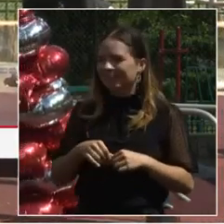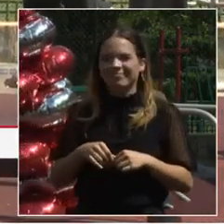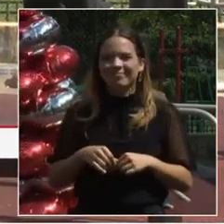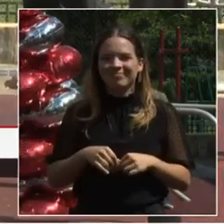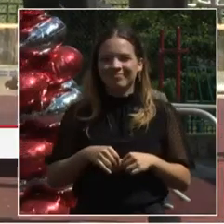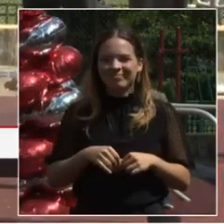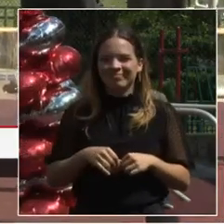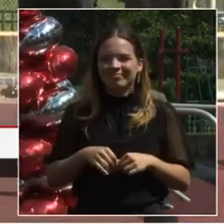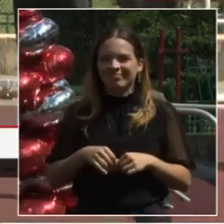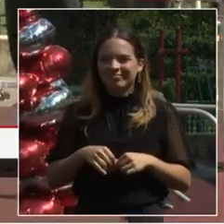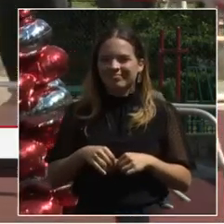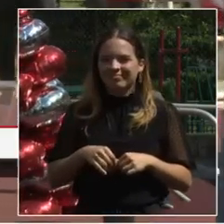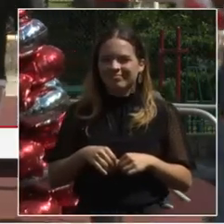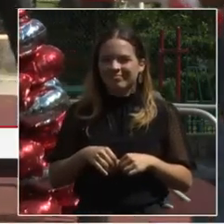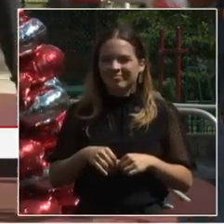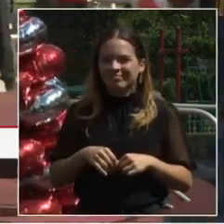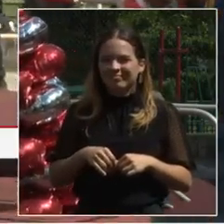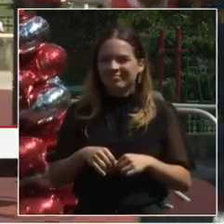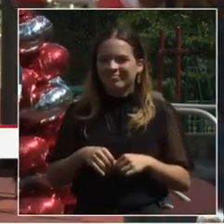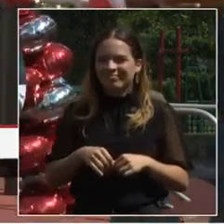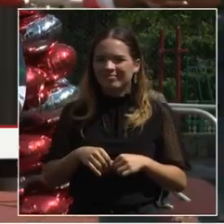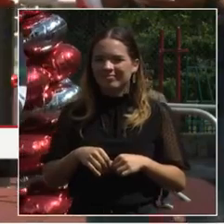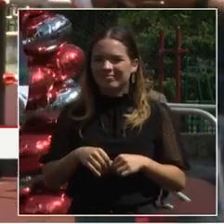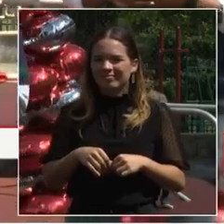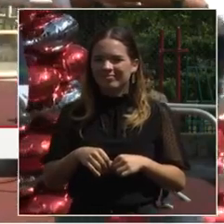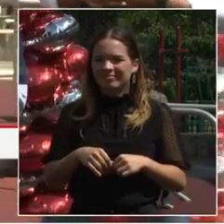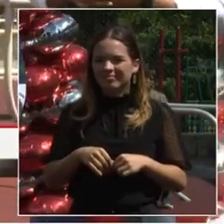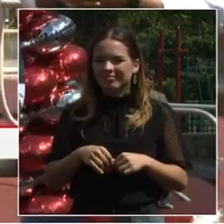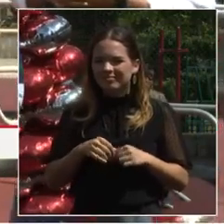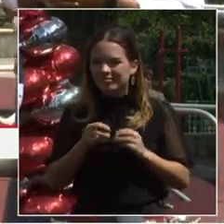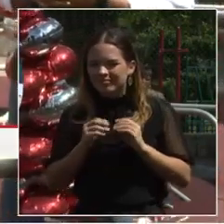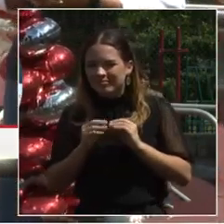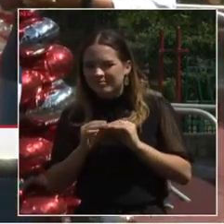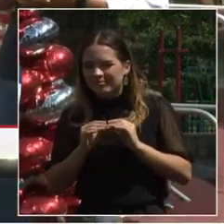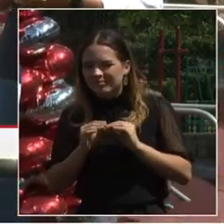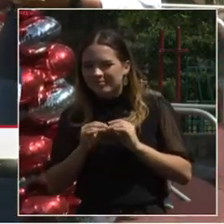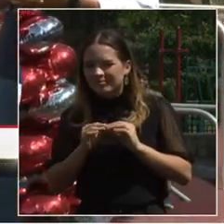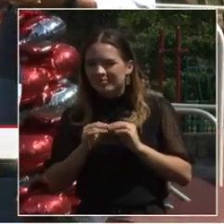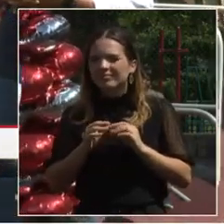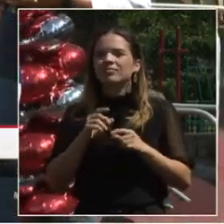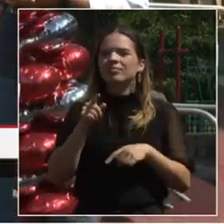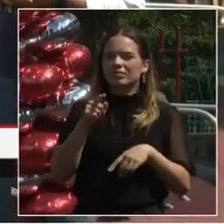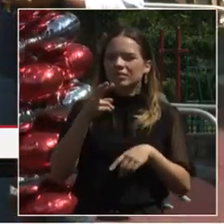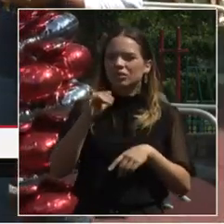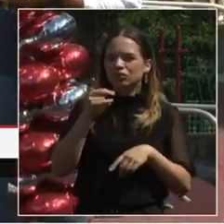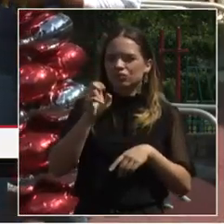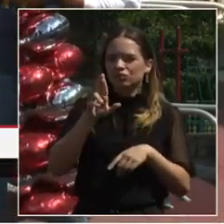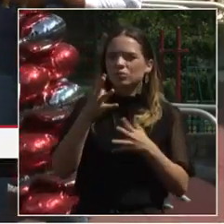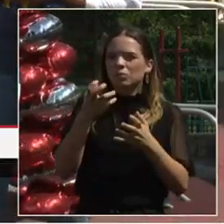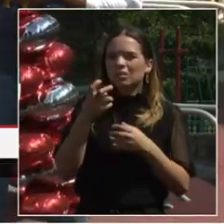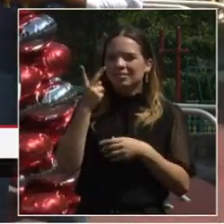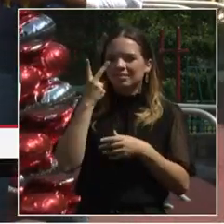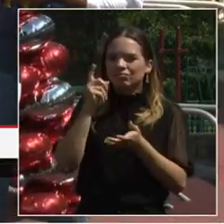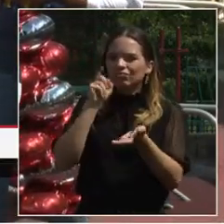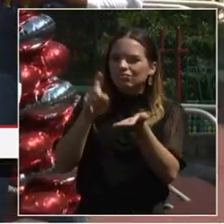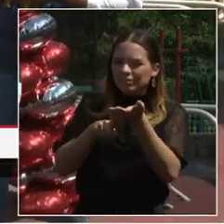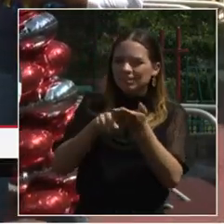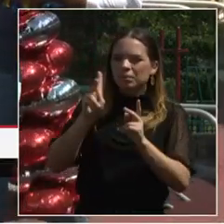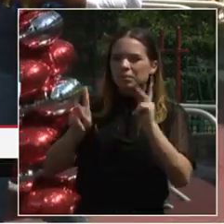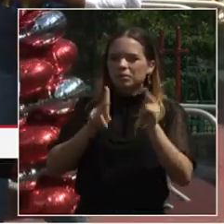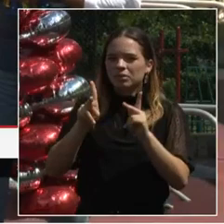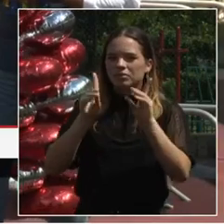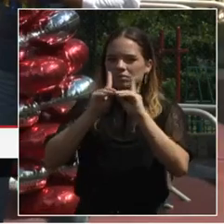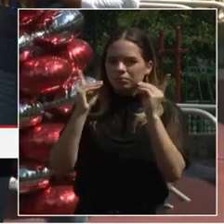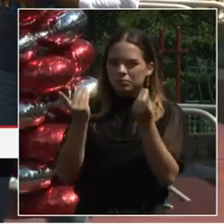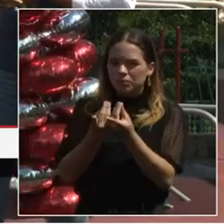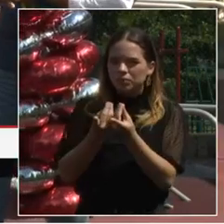Yeah. I can't keep a few other people I want to acknowledge. Oh, well, Director Hunter has a few people he wants to acknowledge. I know I was going to say Department of Aging and Community Living, but I think